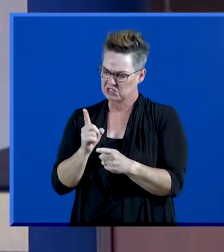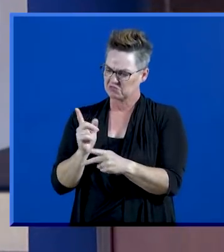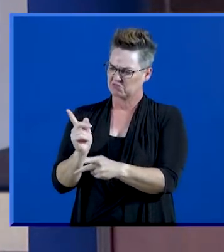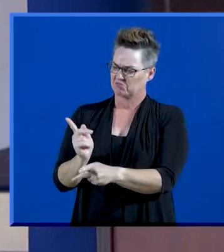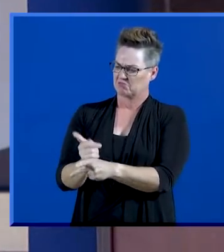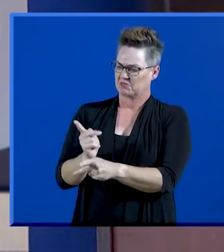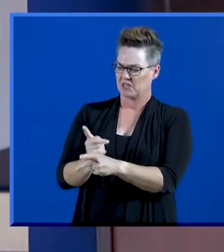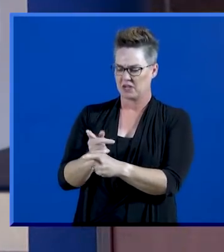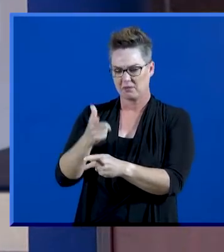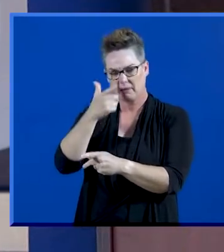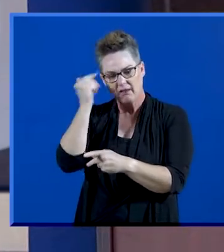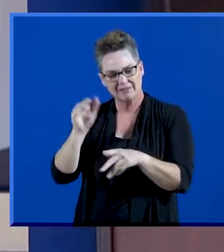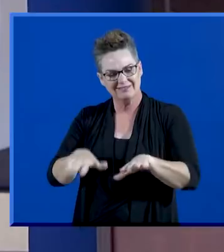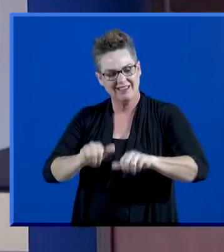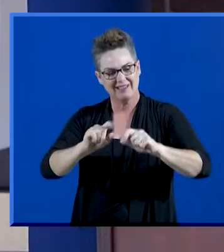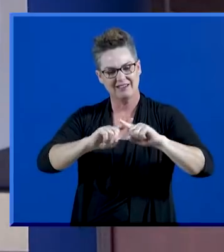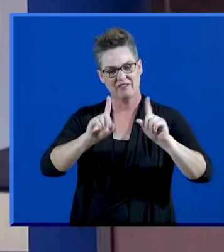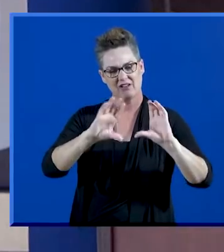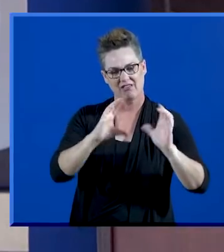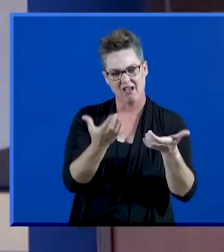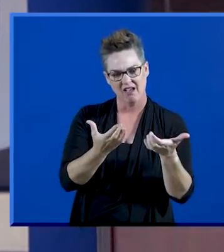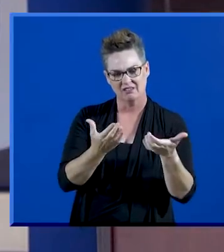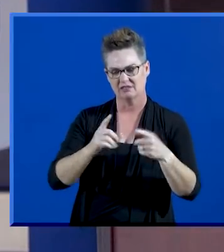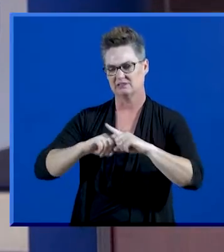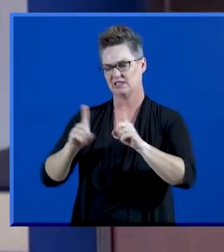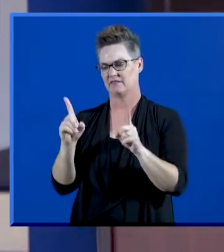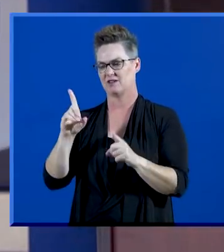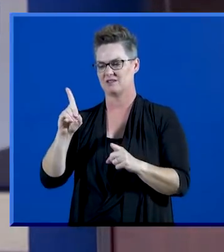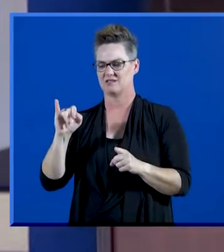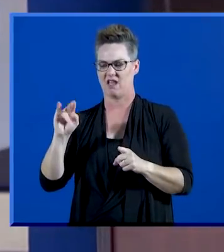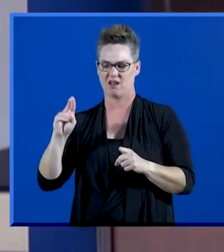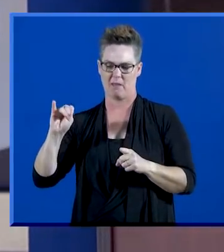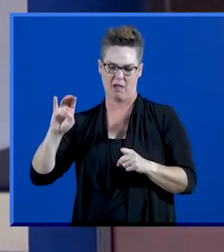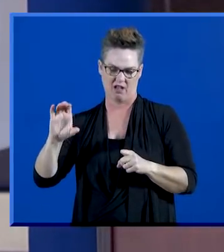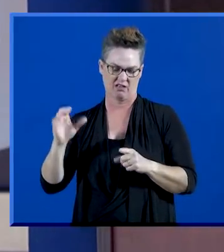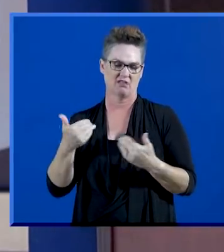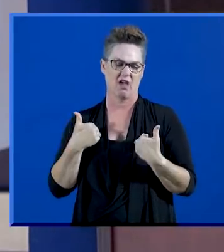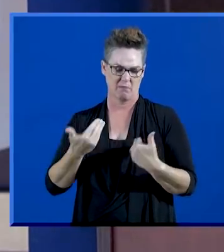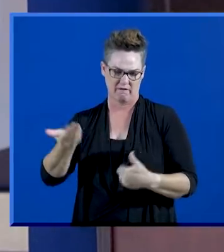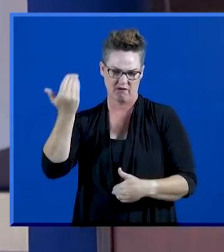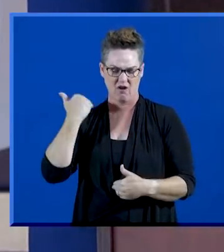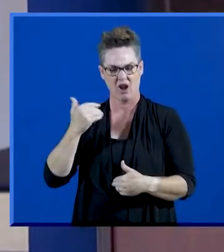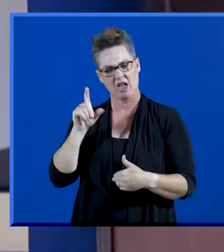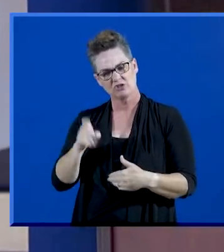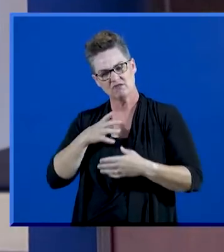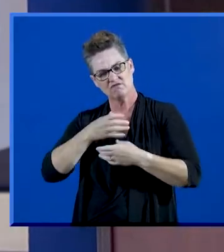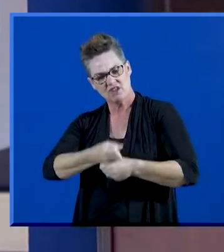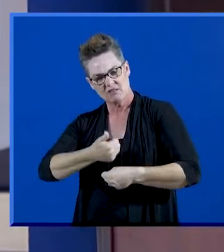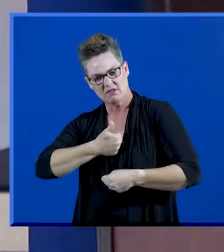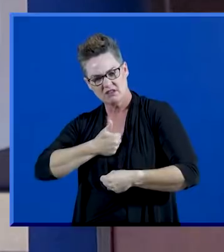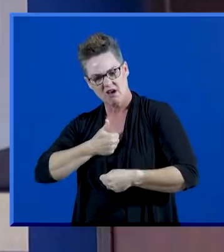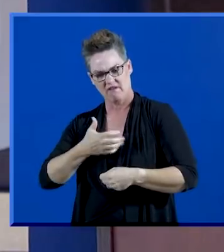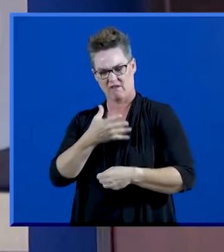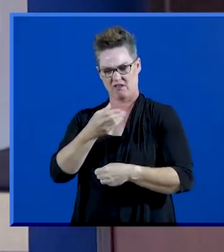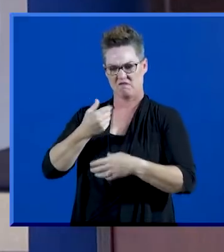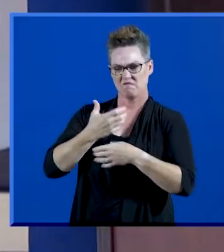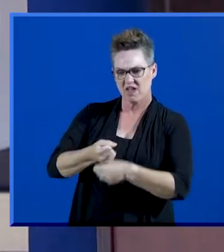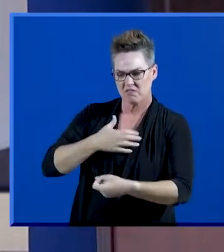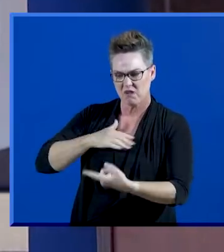where my friendships were so fragile that because I was taking different classes, we would not have the same dynamic as we did